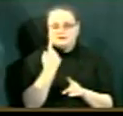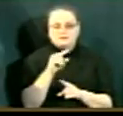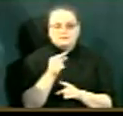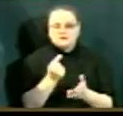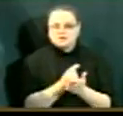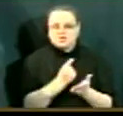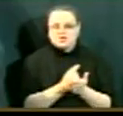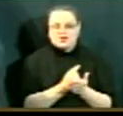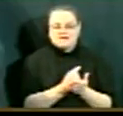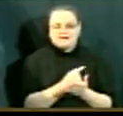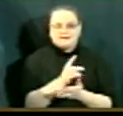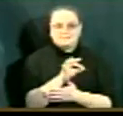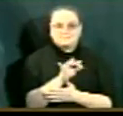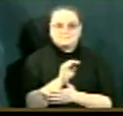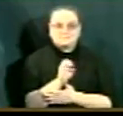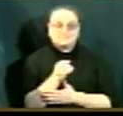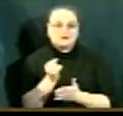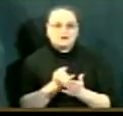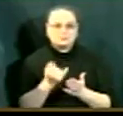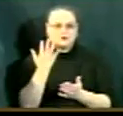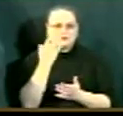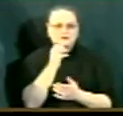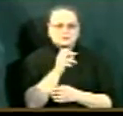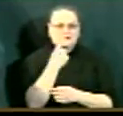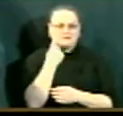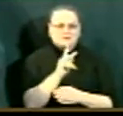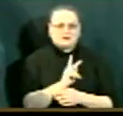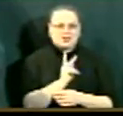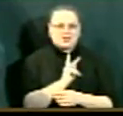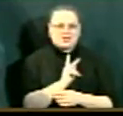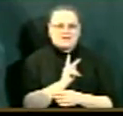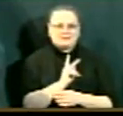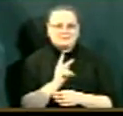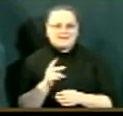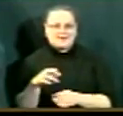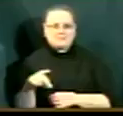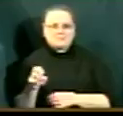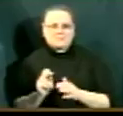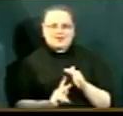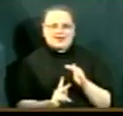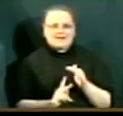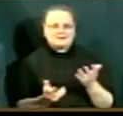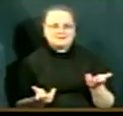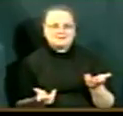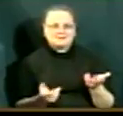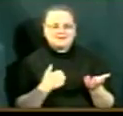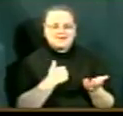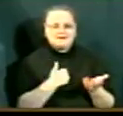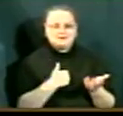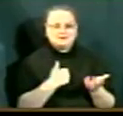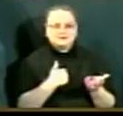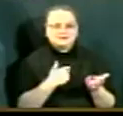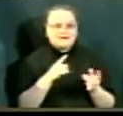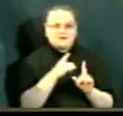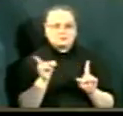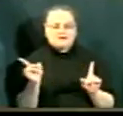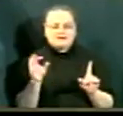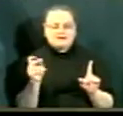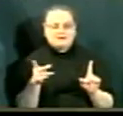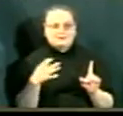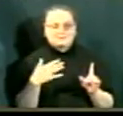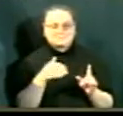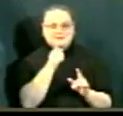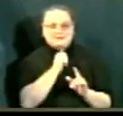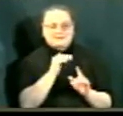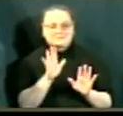grade and fine arts, so why is it okay for kindergarten and pre-K? Okay. I'm sorry, I lost track. Okay, because I'm very